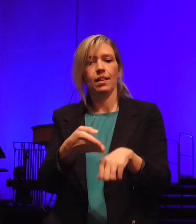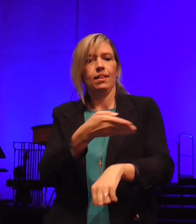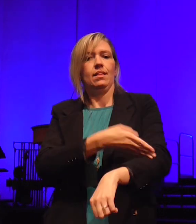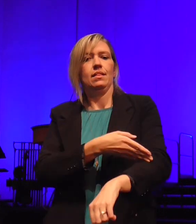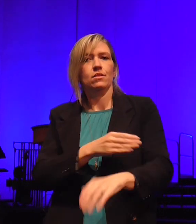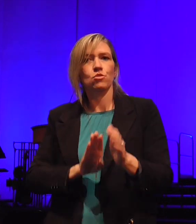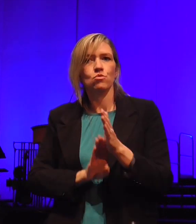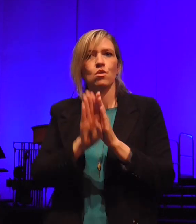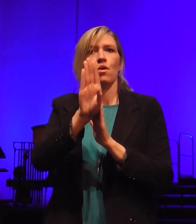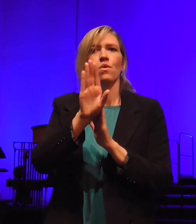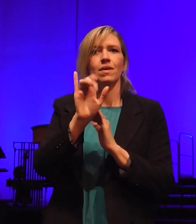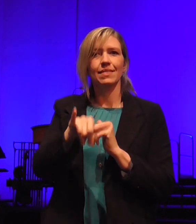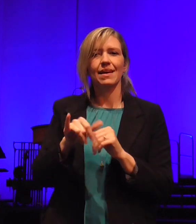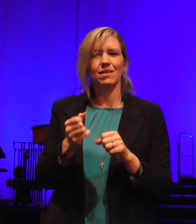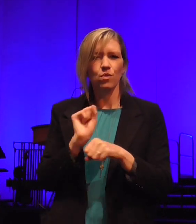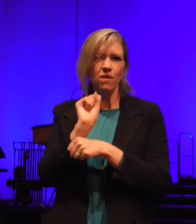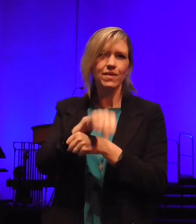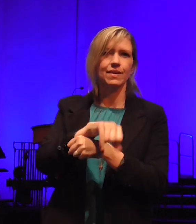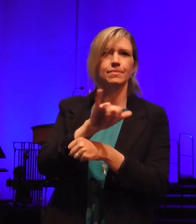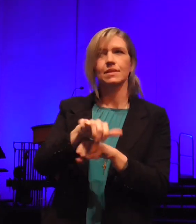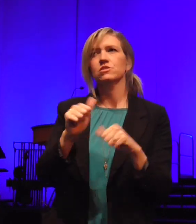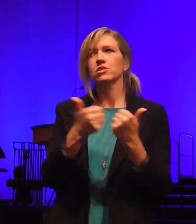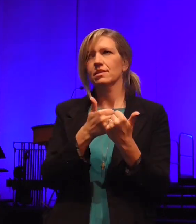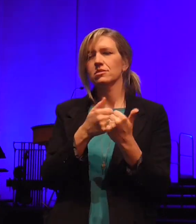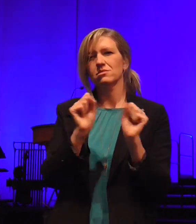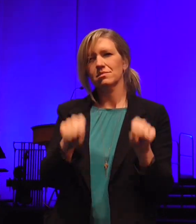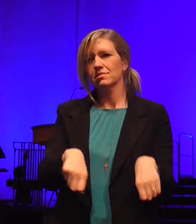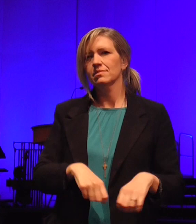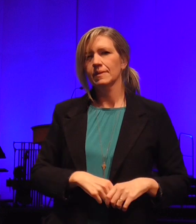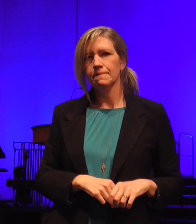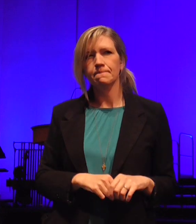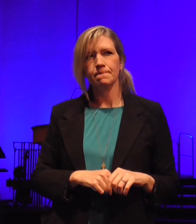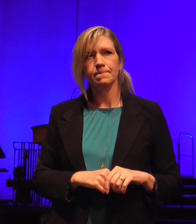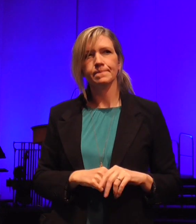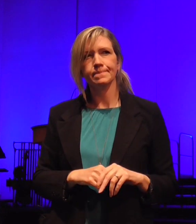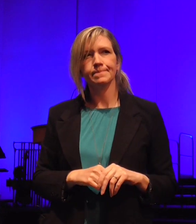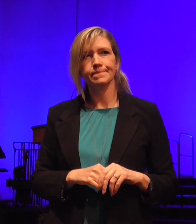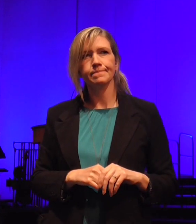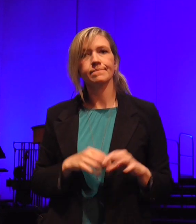called to be to overcome that challenge.